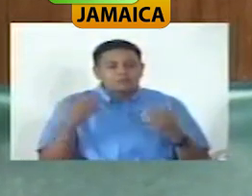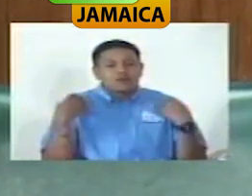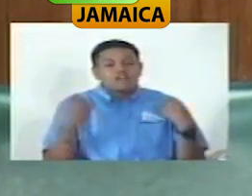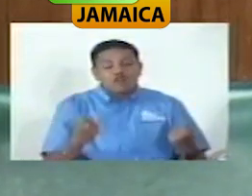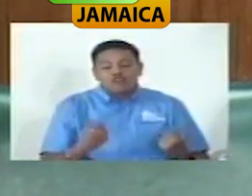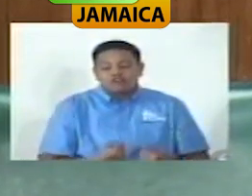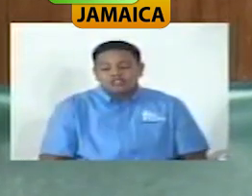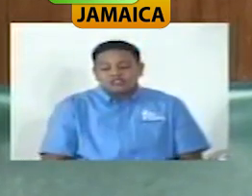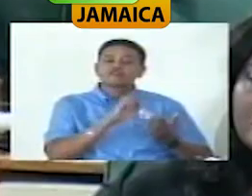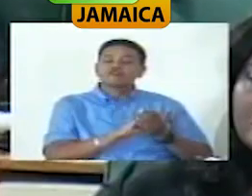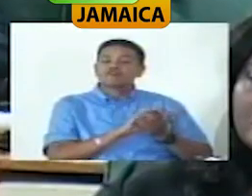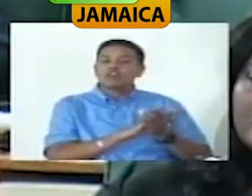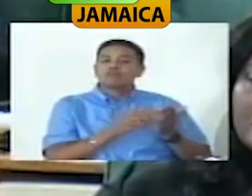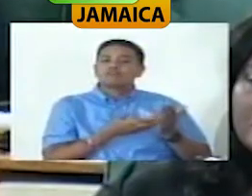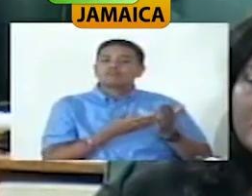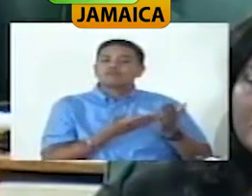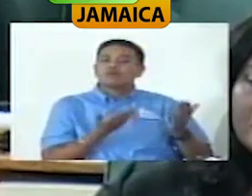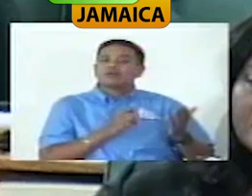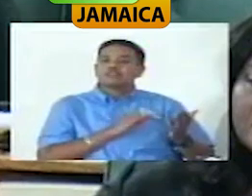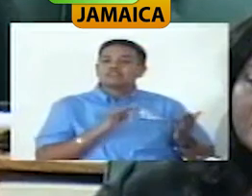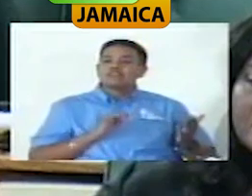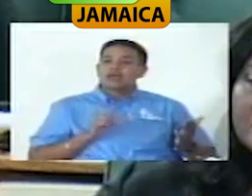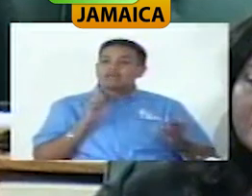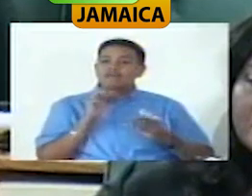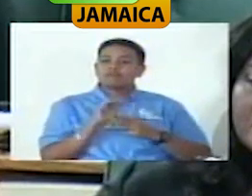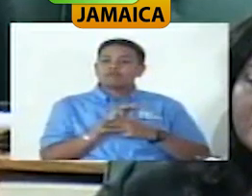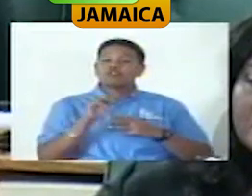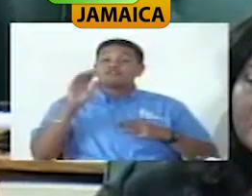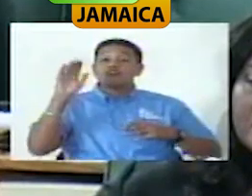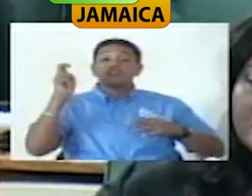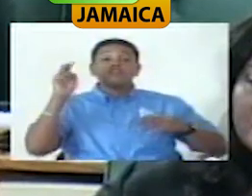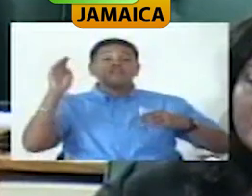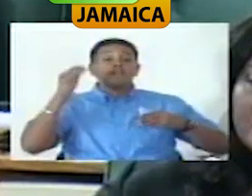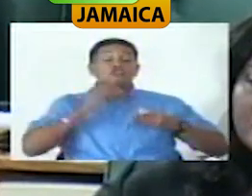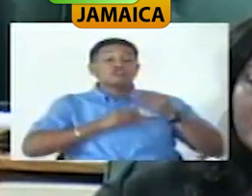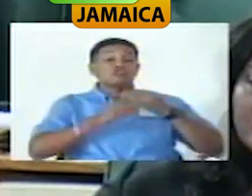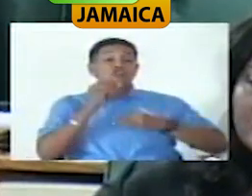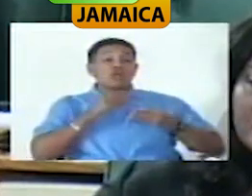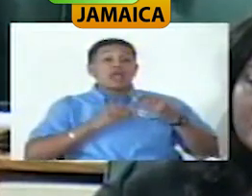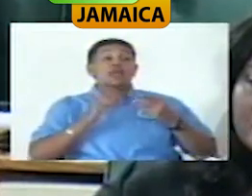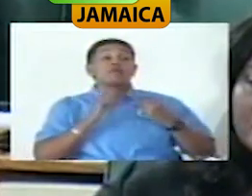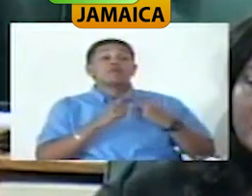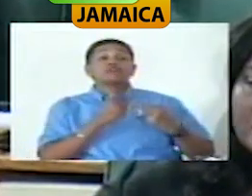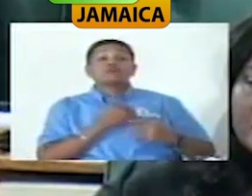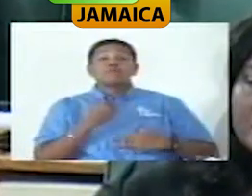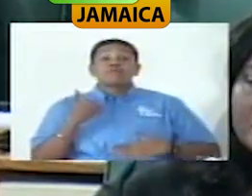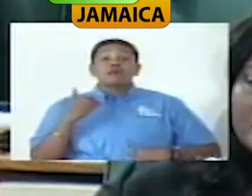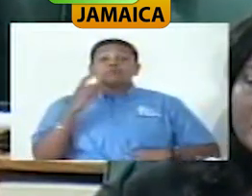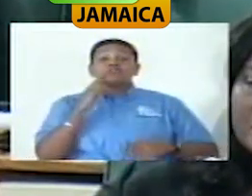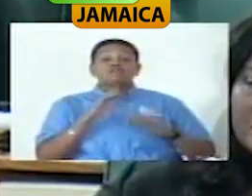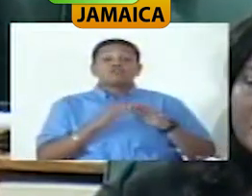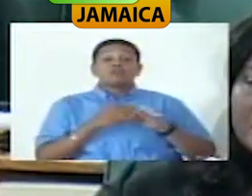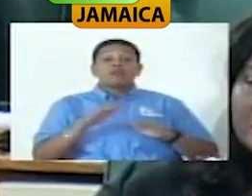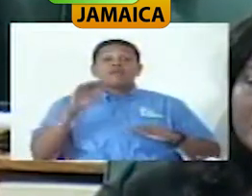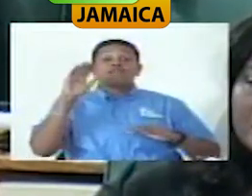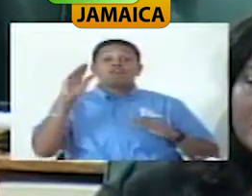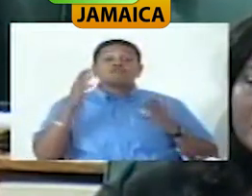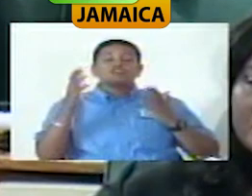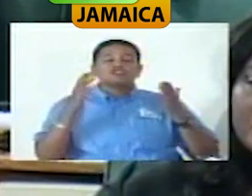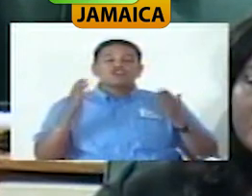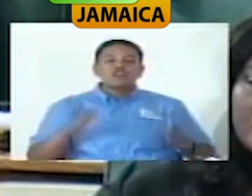courage. The staff of the Ministry of Foreign Affairs and Foreign Trade and the members of the Jamaica Foreign